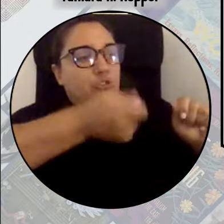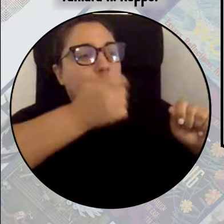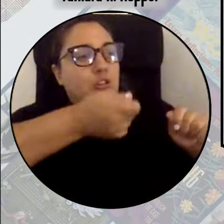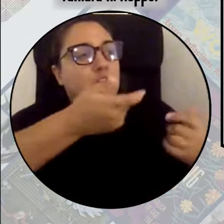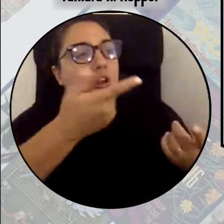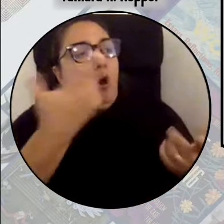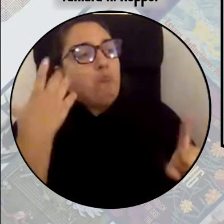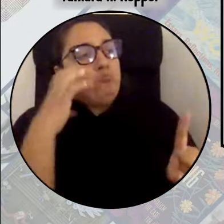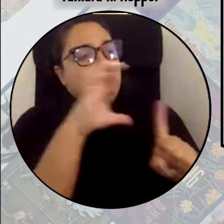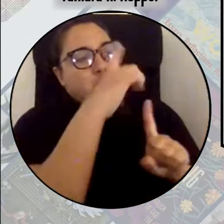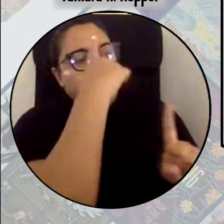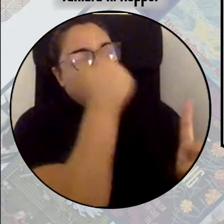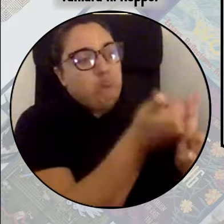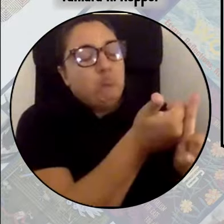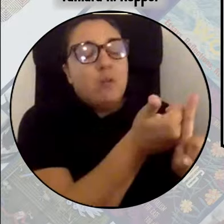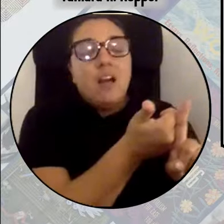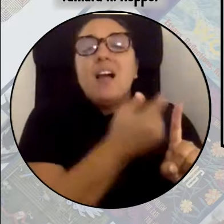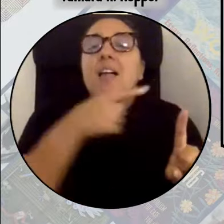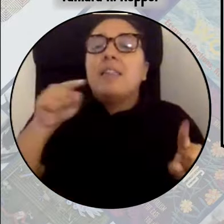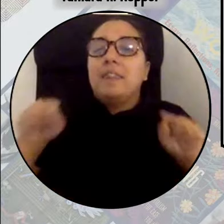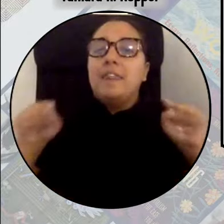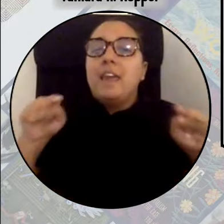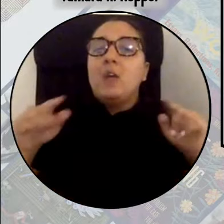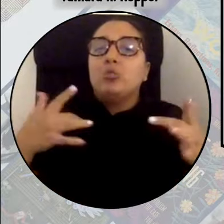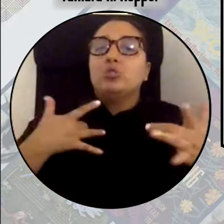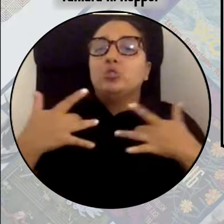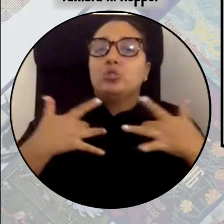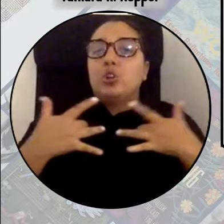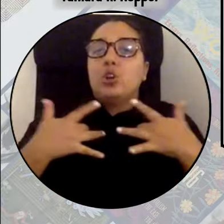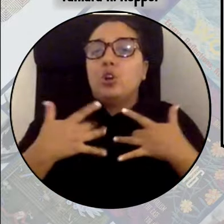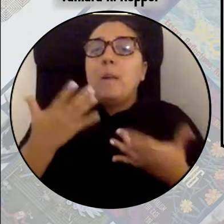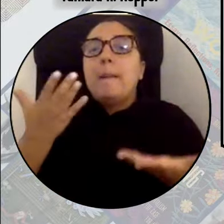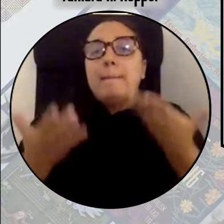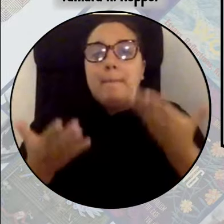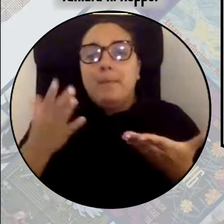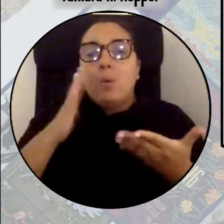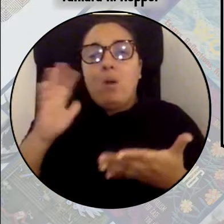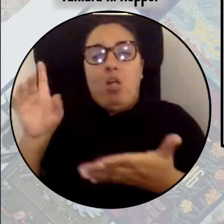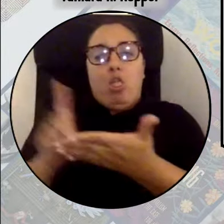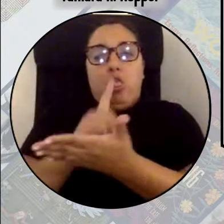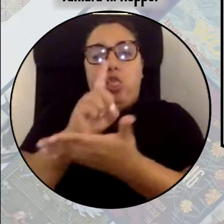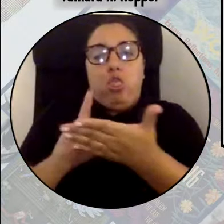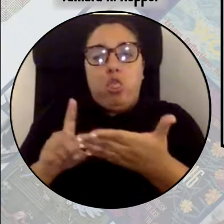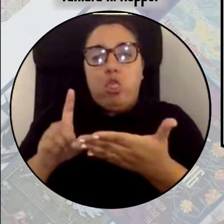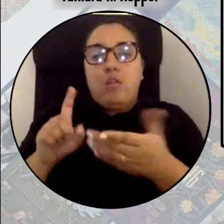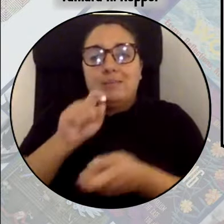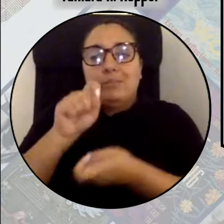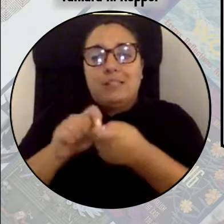very discriminatory towards certain groups, primarily minority groups, right? And so there was